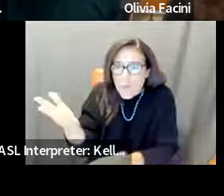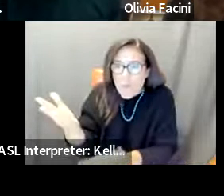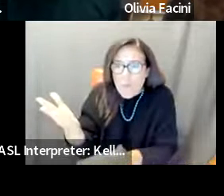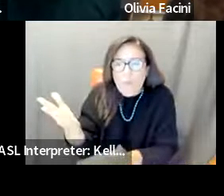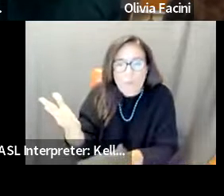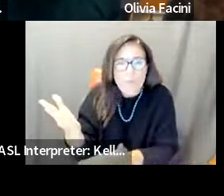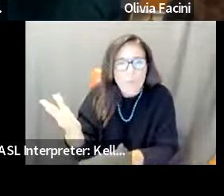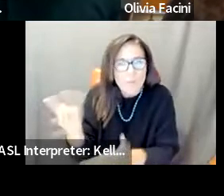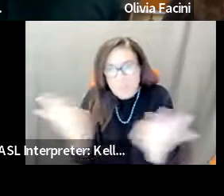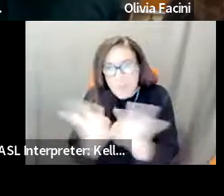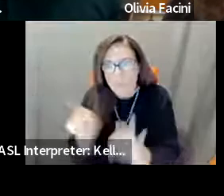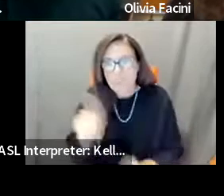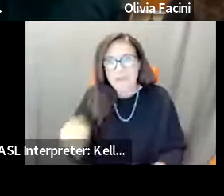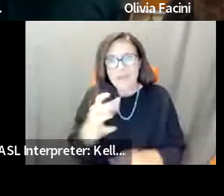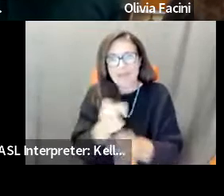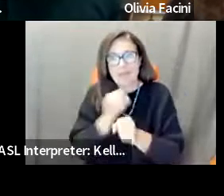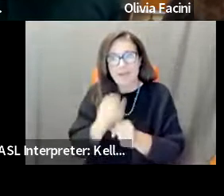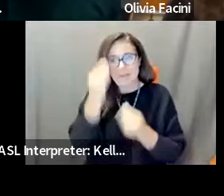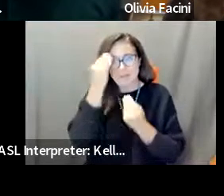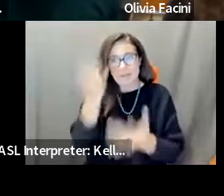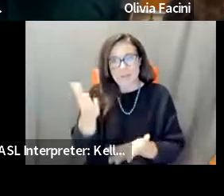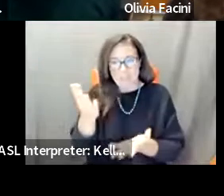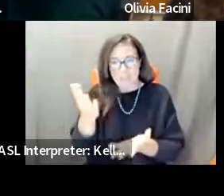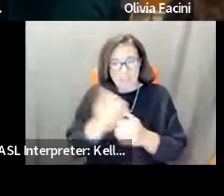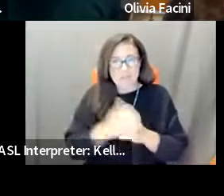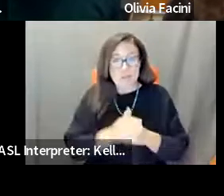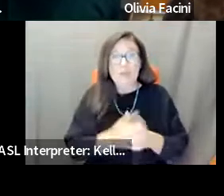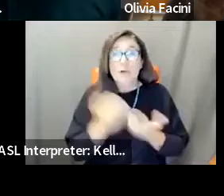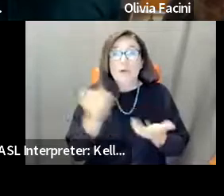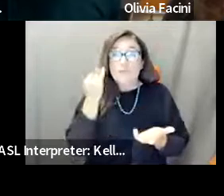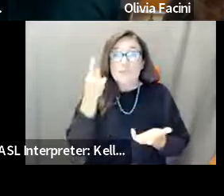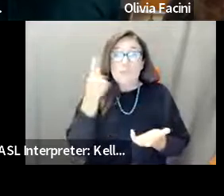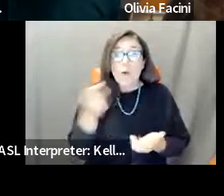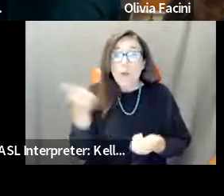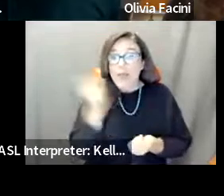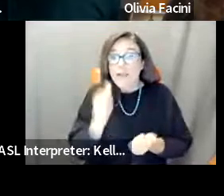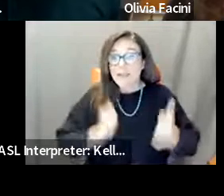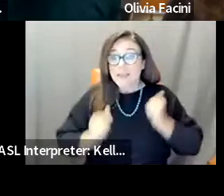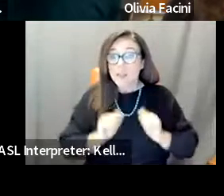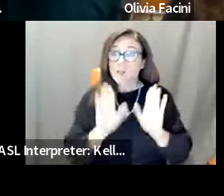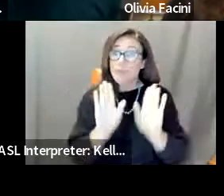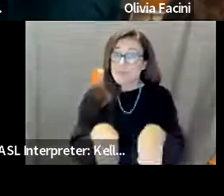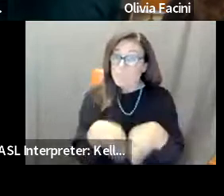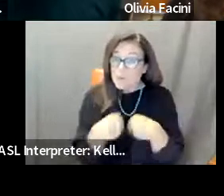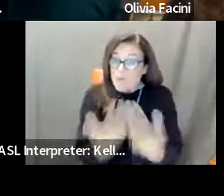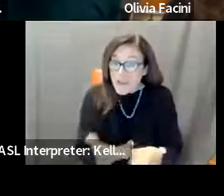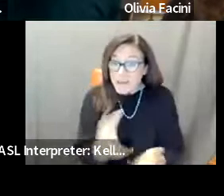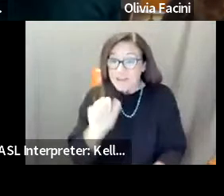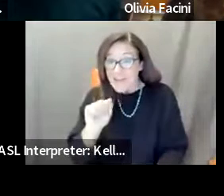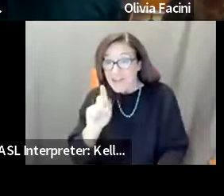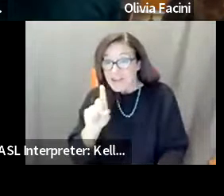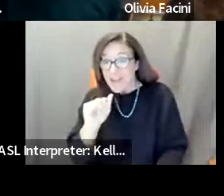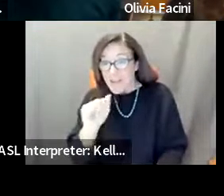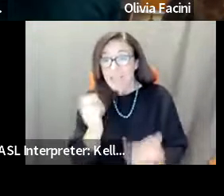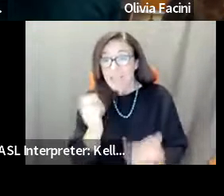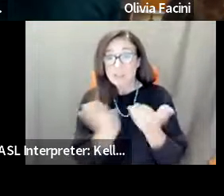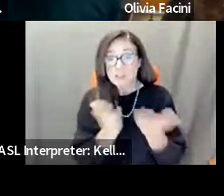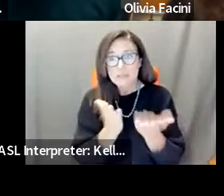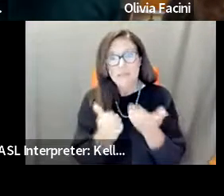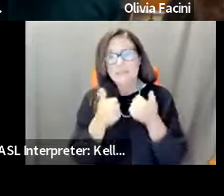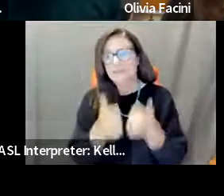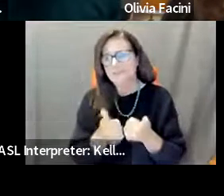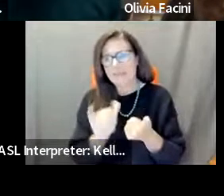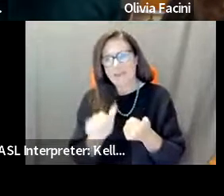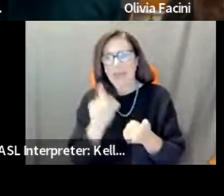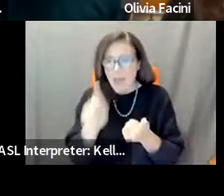important component to when you are providing services. They have several dates and times for seeing a